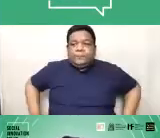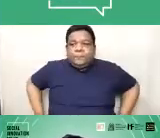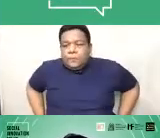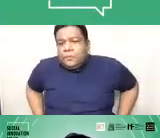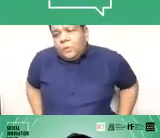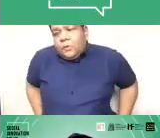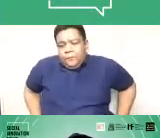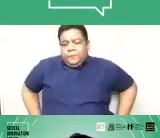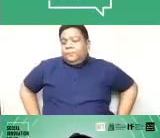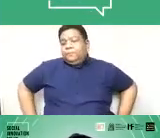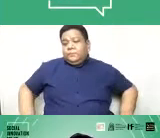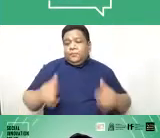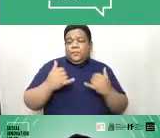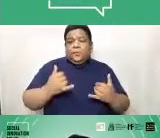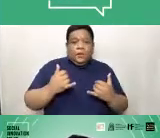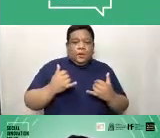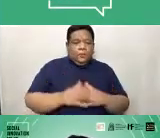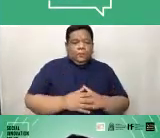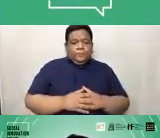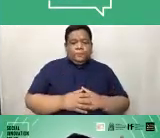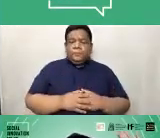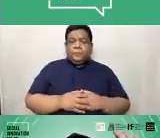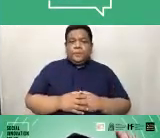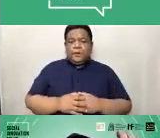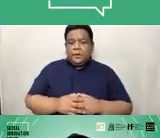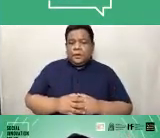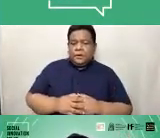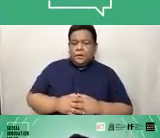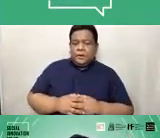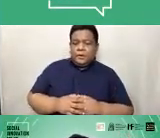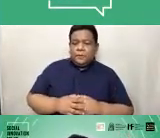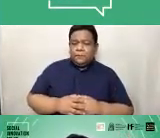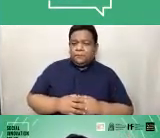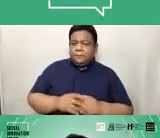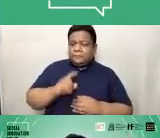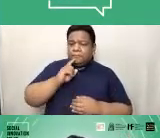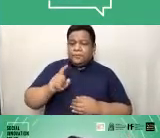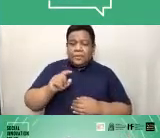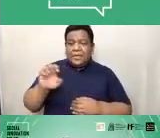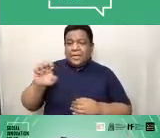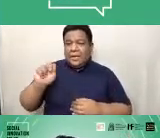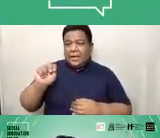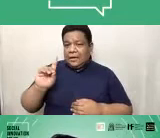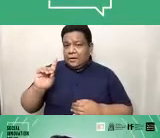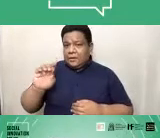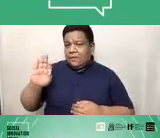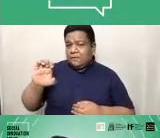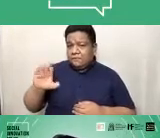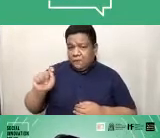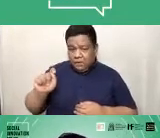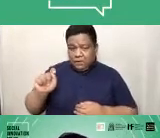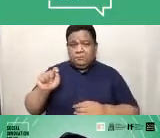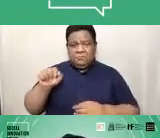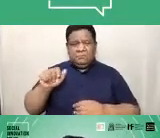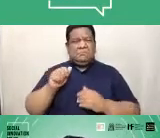manipulators. Hands are kind of important. And end effect manipulators are effectively hands for